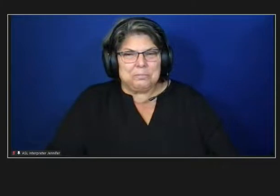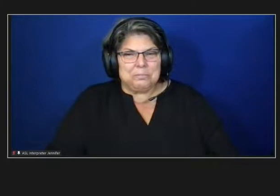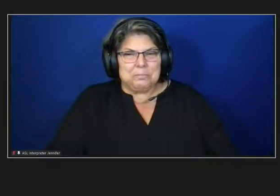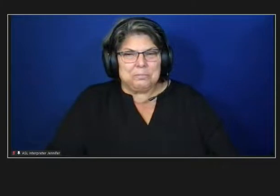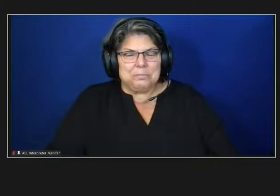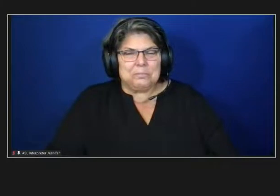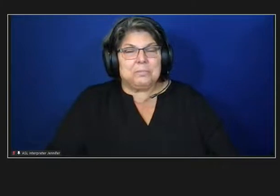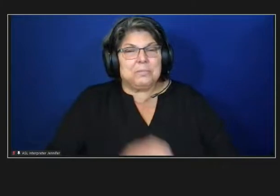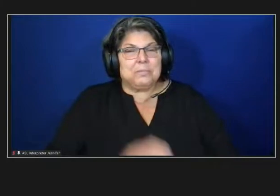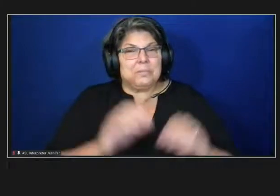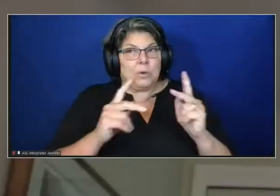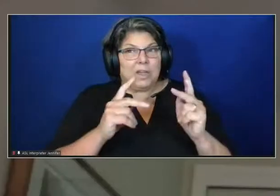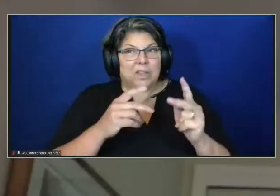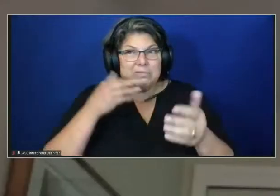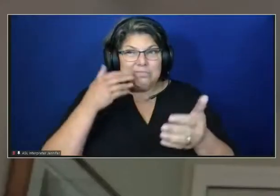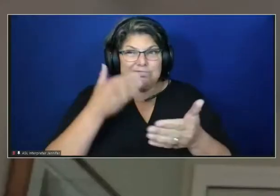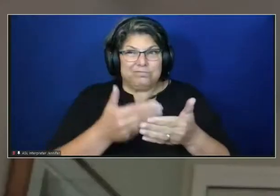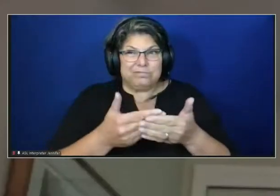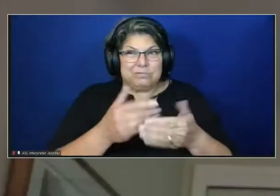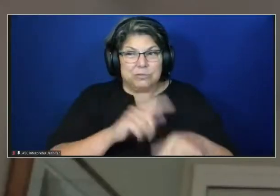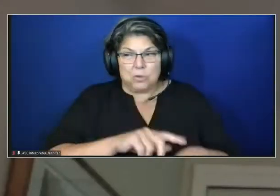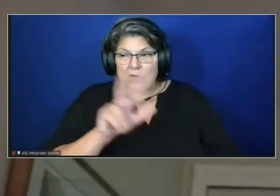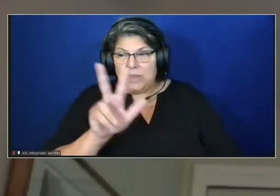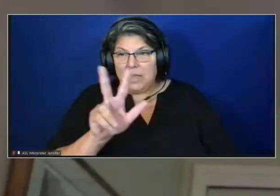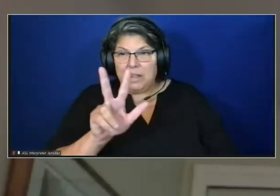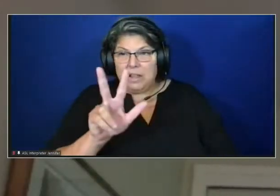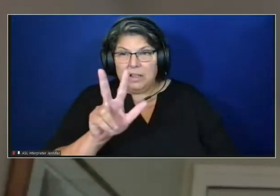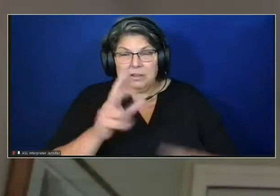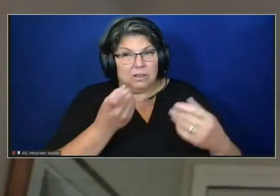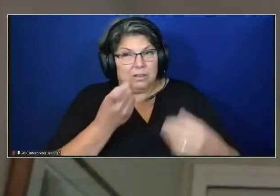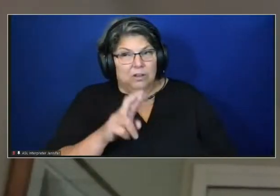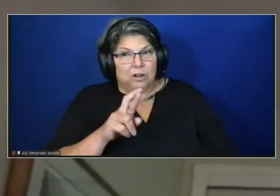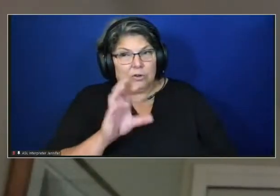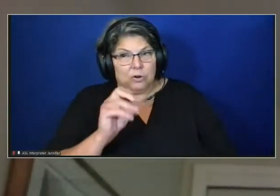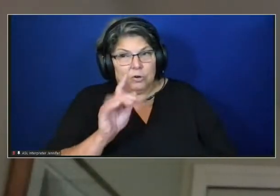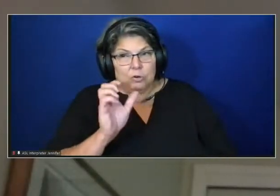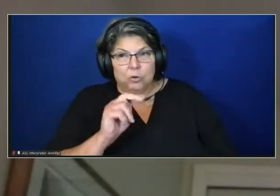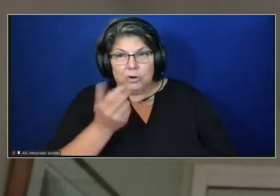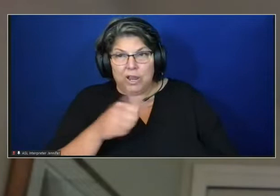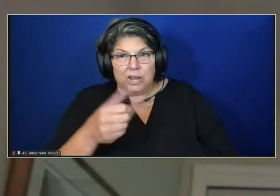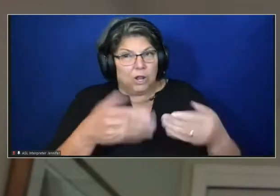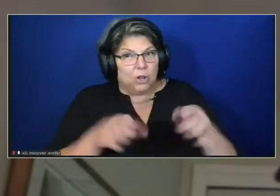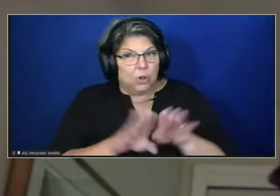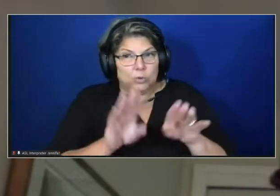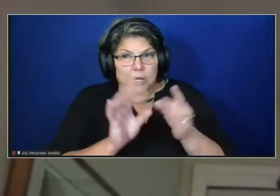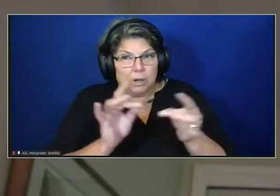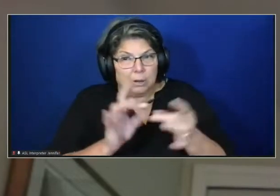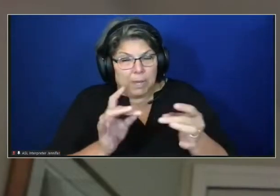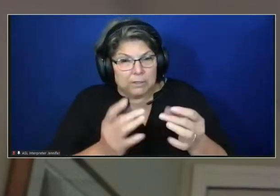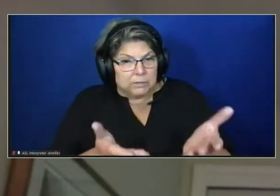All right, well, it's getting close to 3 o'clock, so I want to give Dr. Coren a chance to give any closing comments he might have.